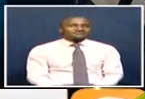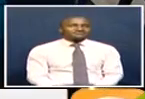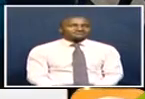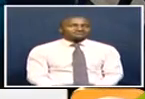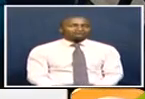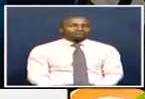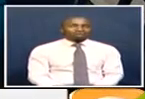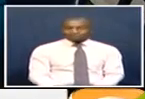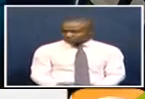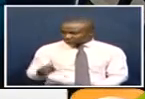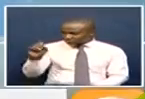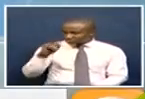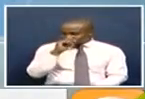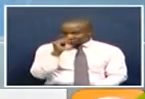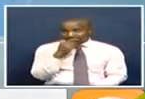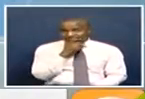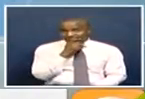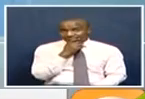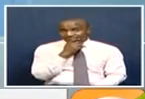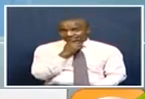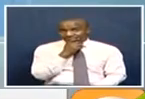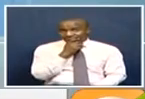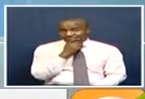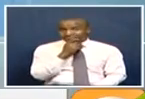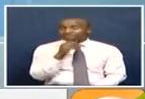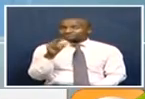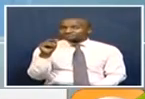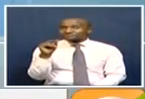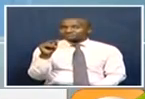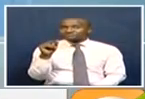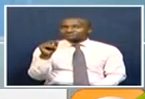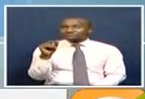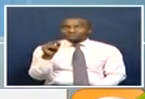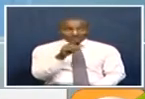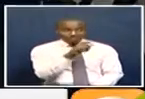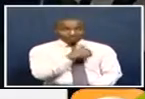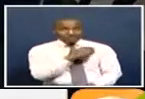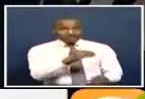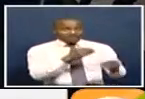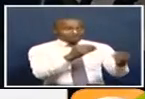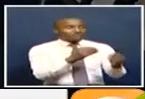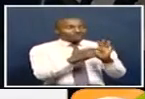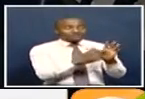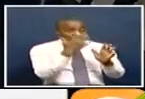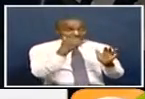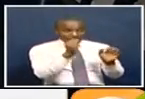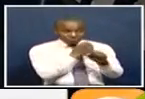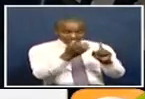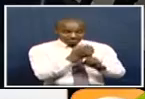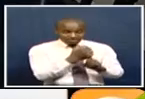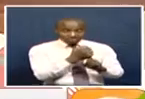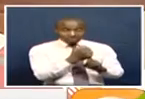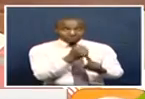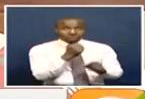All right, let's look at Twitter. Huh? Victor Odoyo. Like now, let me give you an example. Why I can't be that. I'm